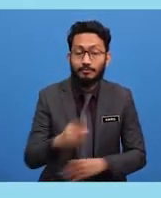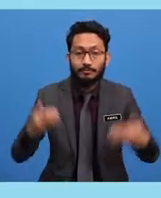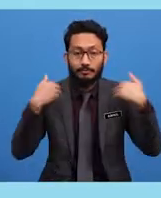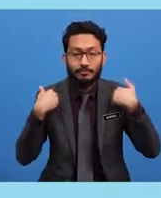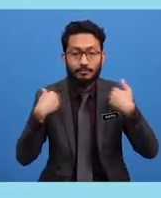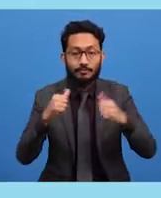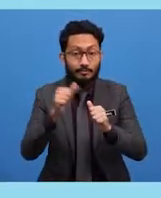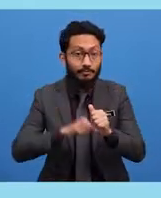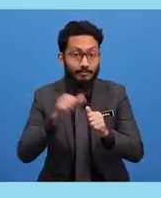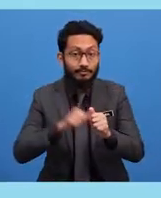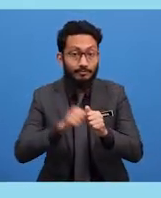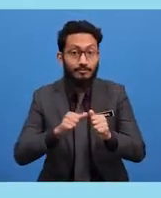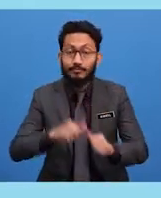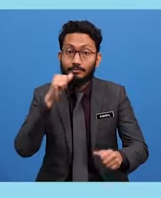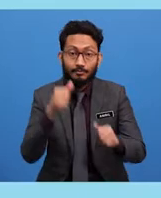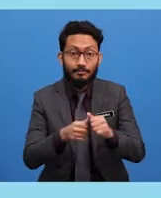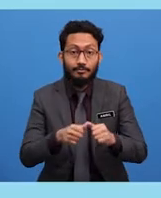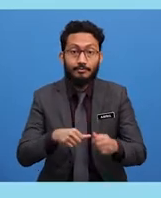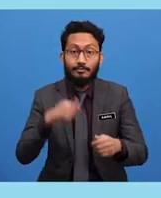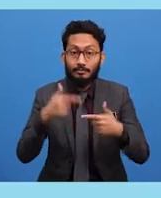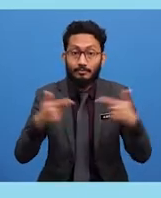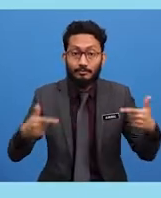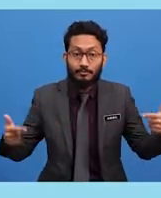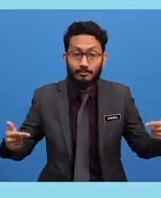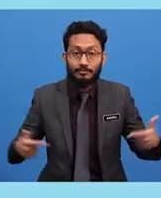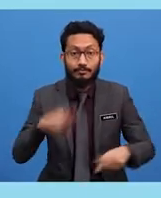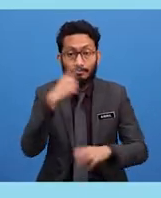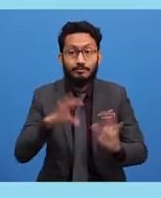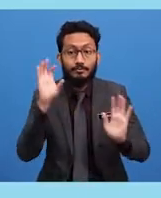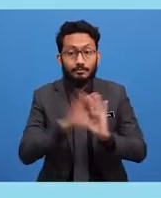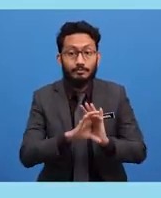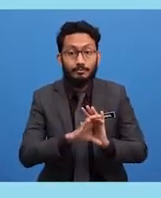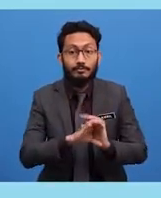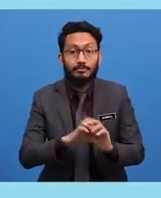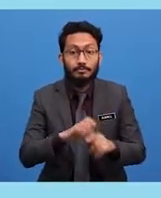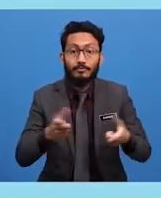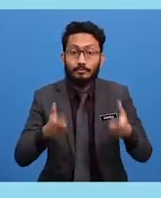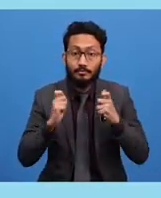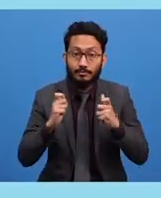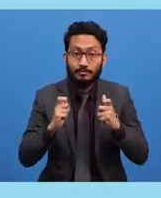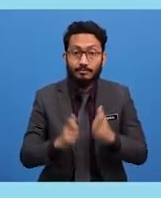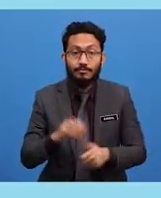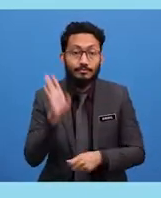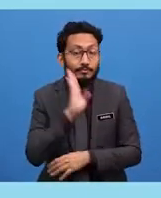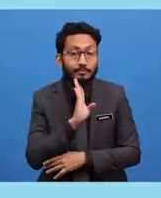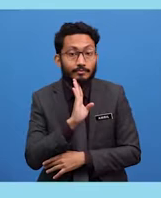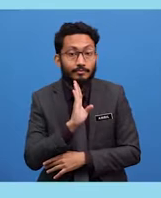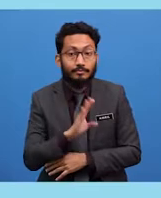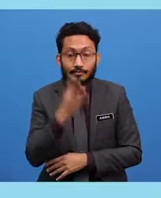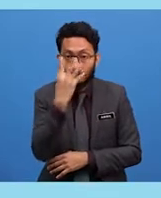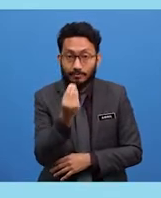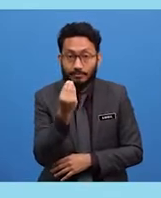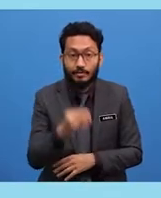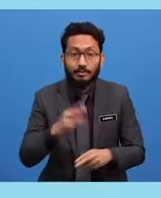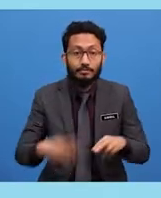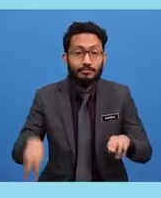A pangram sentence is one that contains every letter in the language. For example,